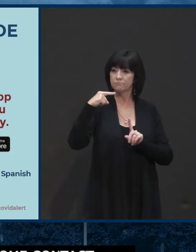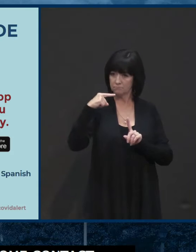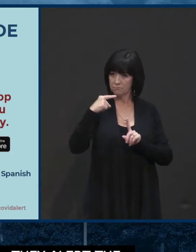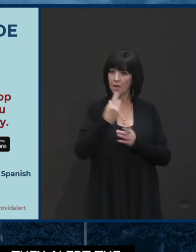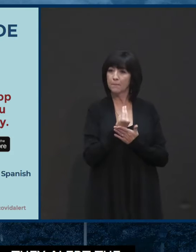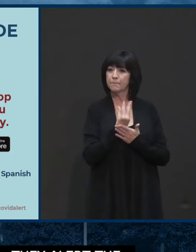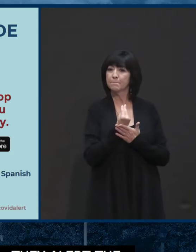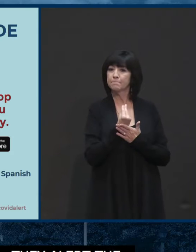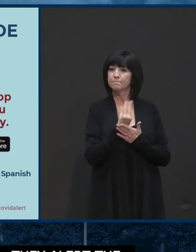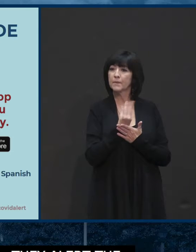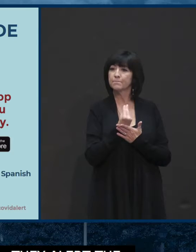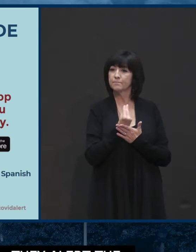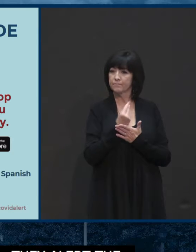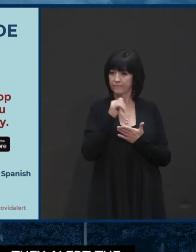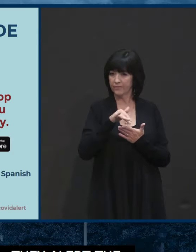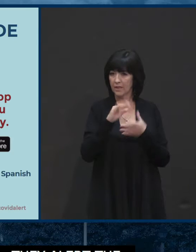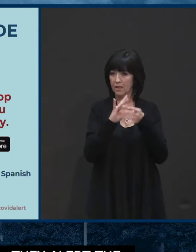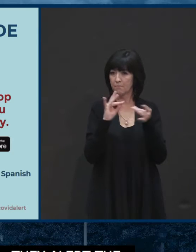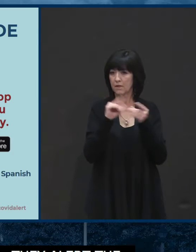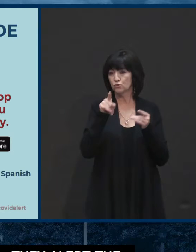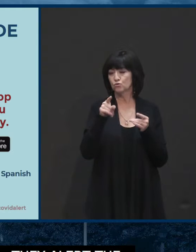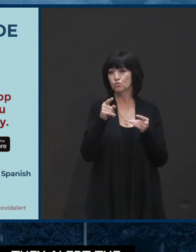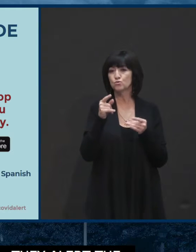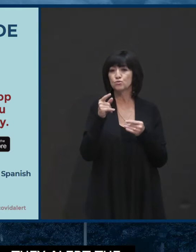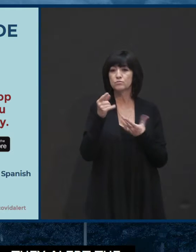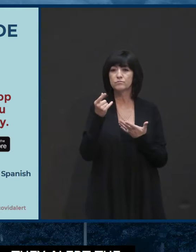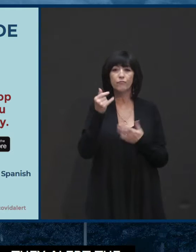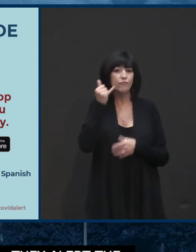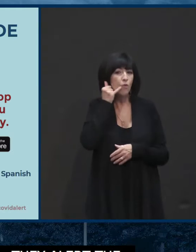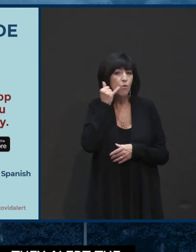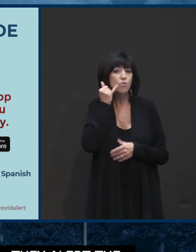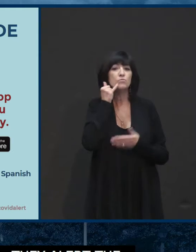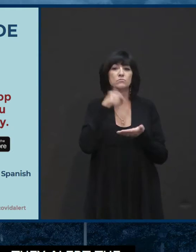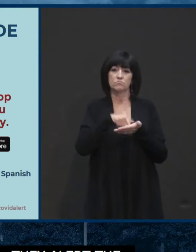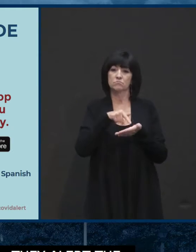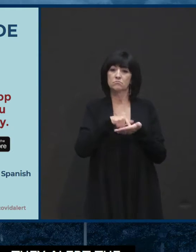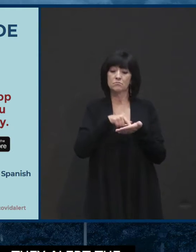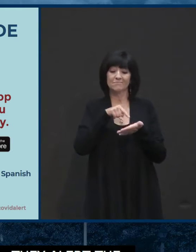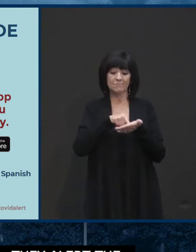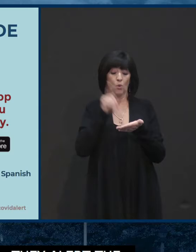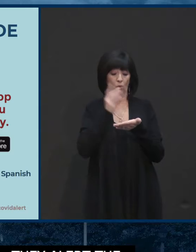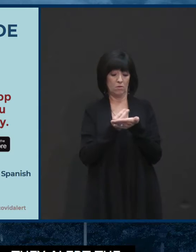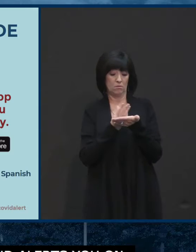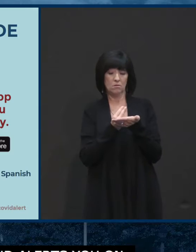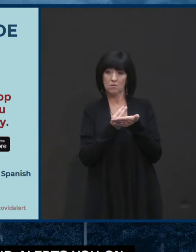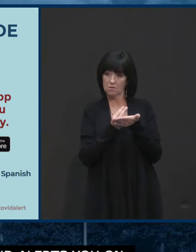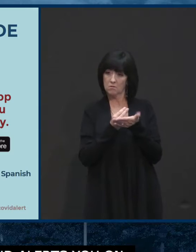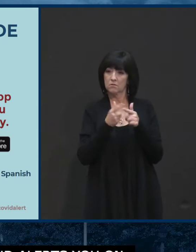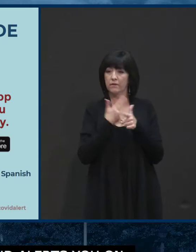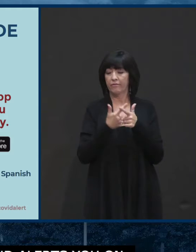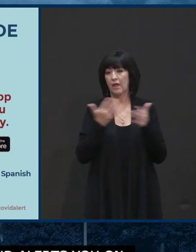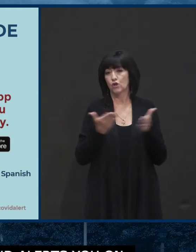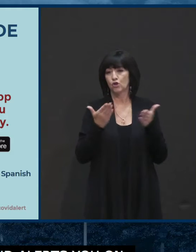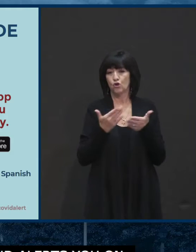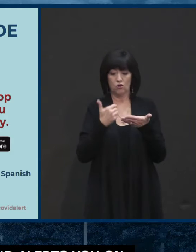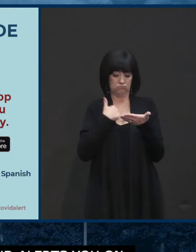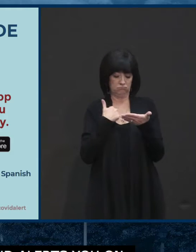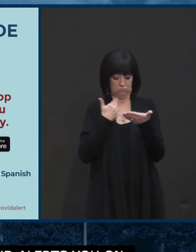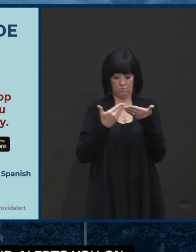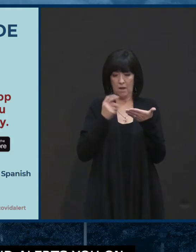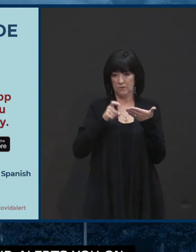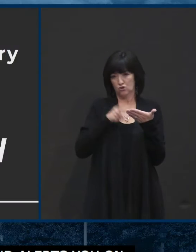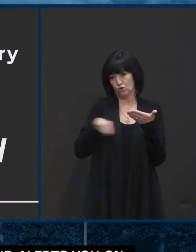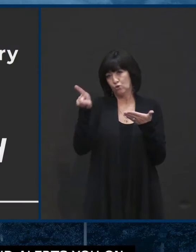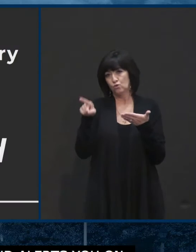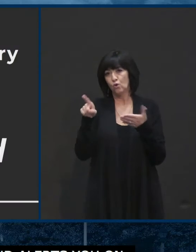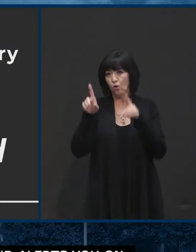you've had that occurrence and that you should probably get tested to see if you're positive as well. Another bit